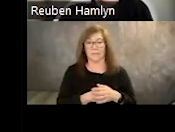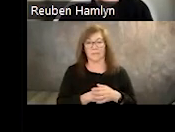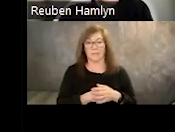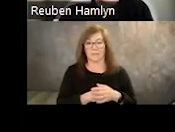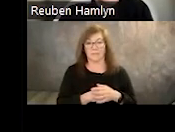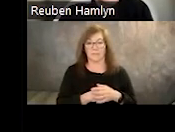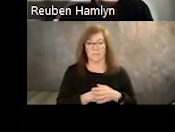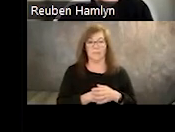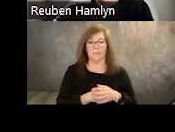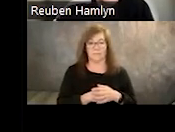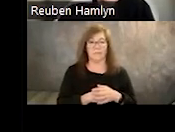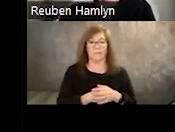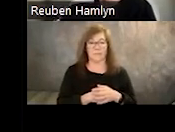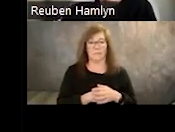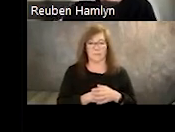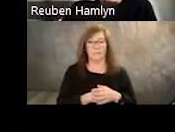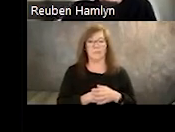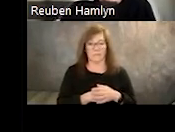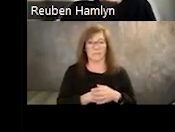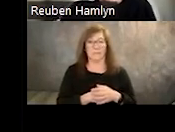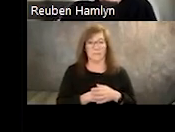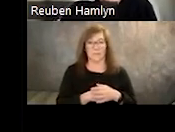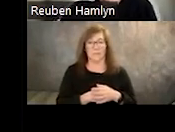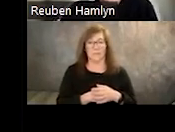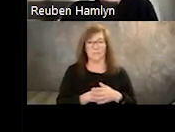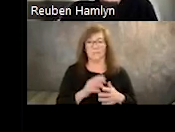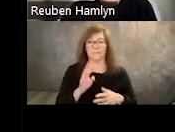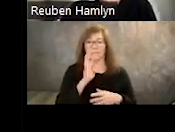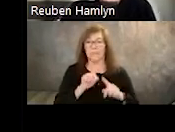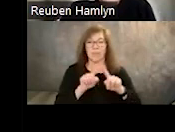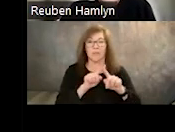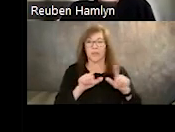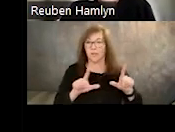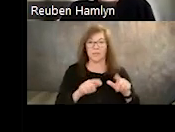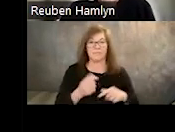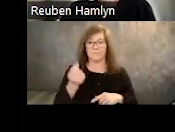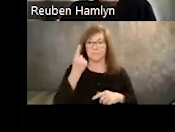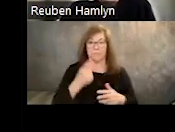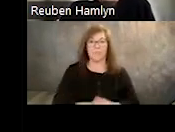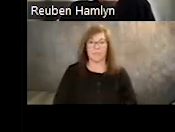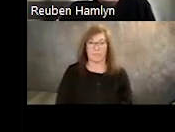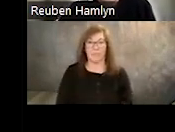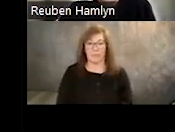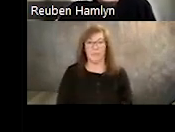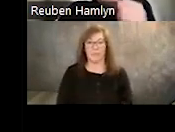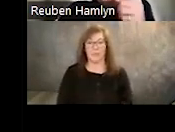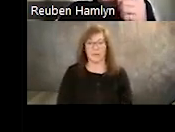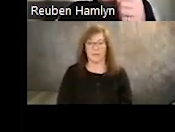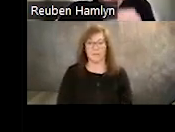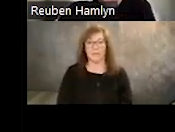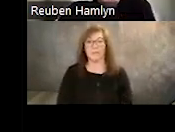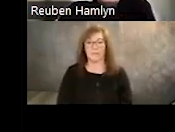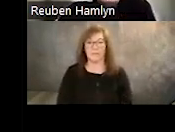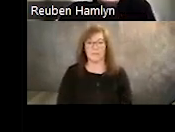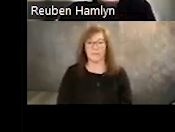kama mwananchi. Es una práctica cada vez más común por parte de los gobiernos y elementos policiales no permitir en los hechos.